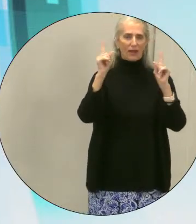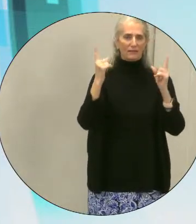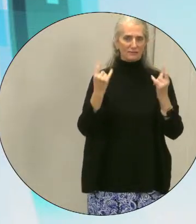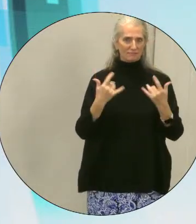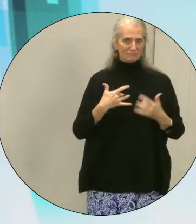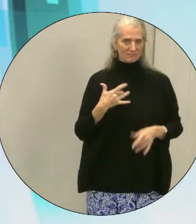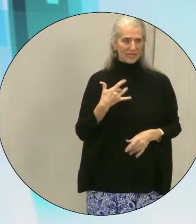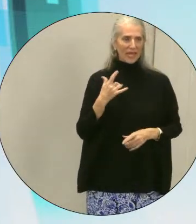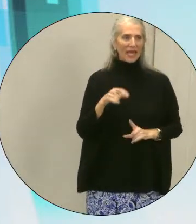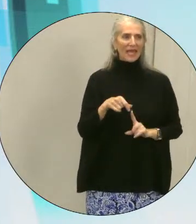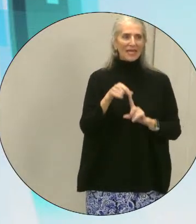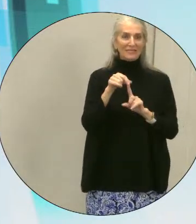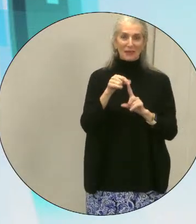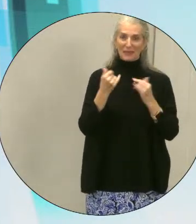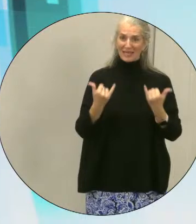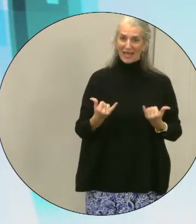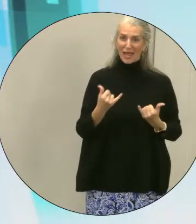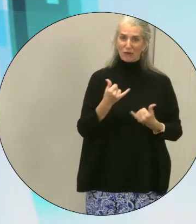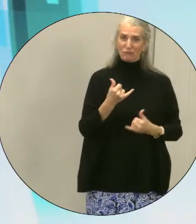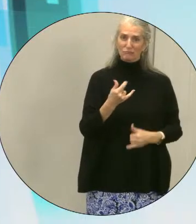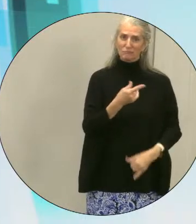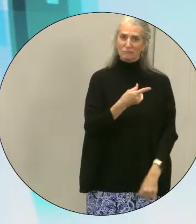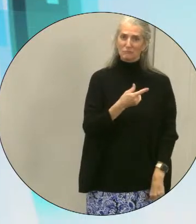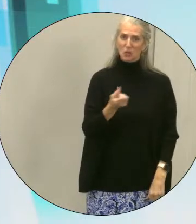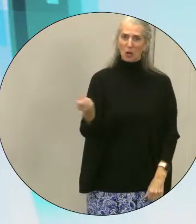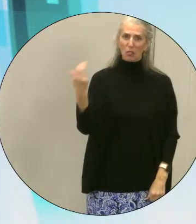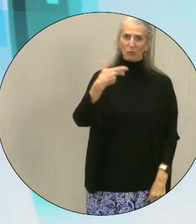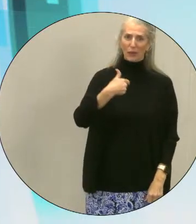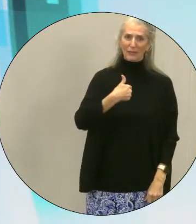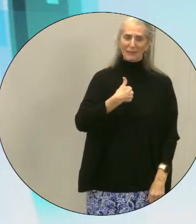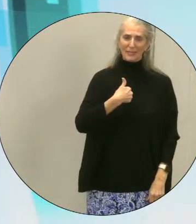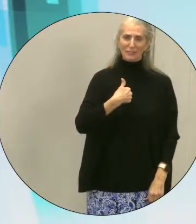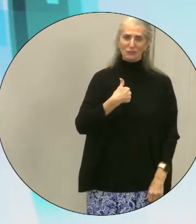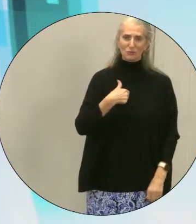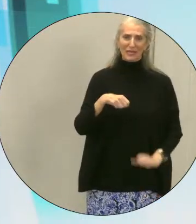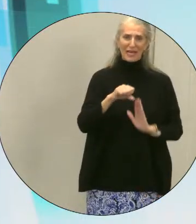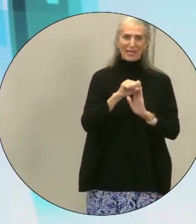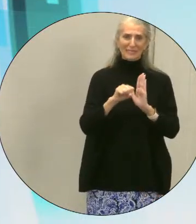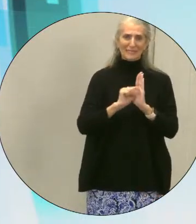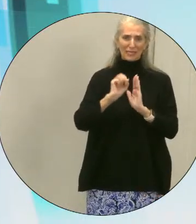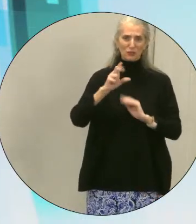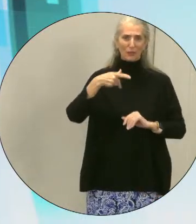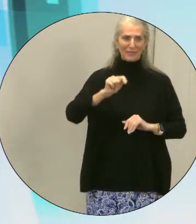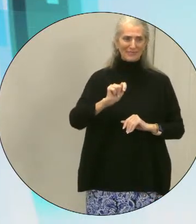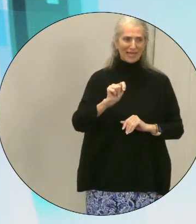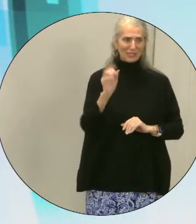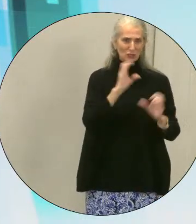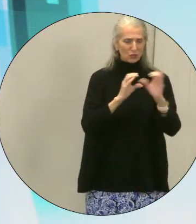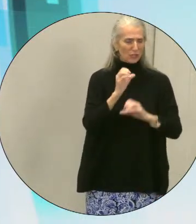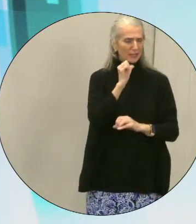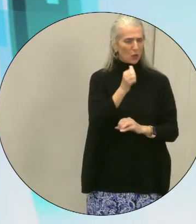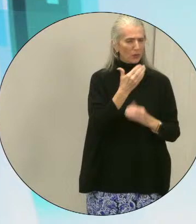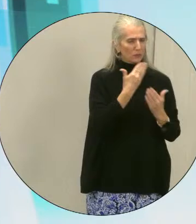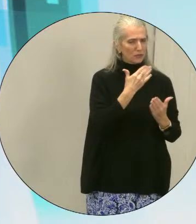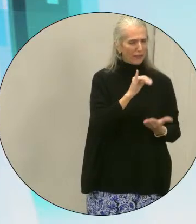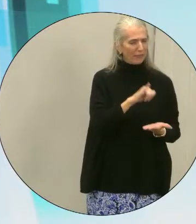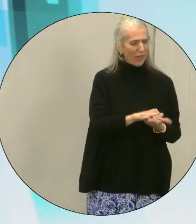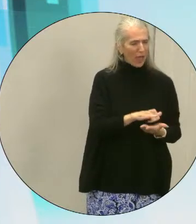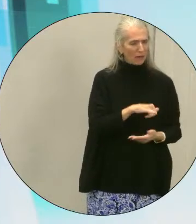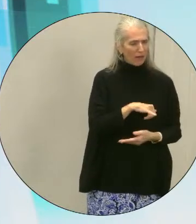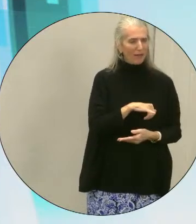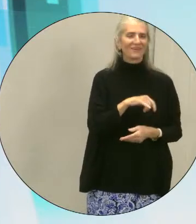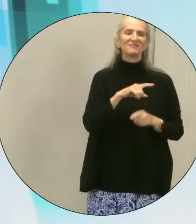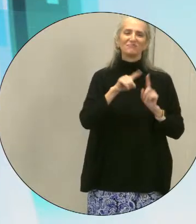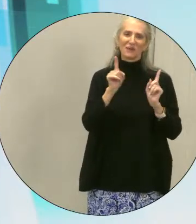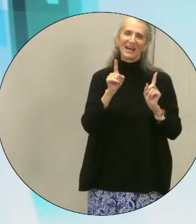Except that now you're throwing me into a state superintendent search. So I don't super appreciate that, but I